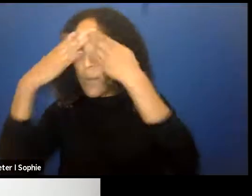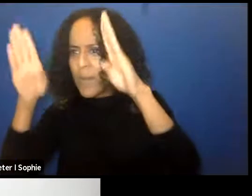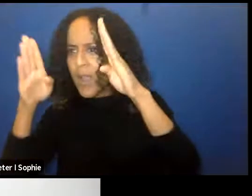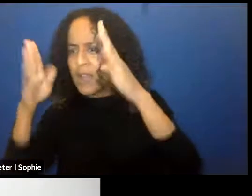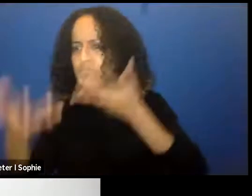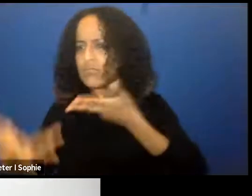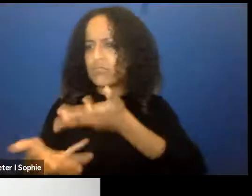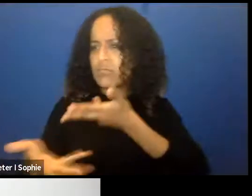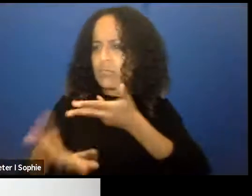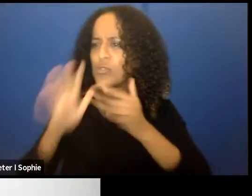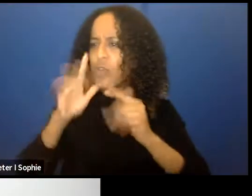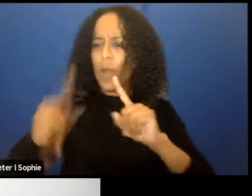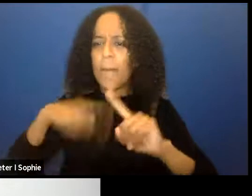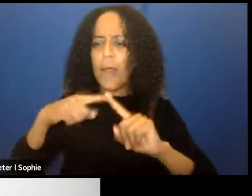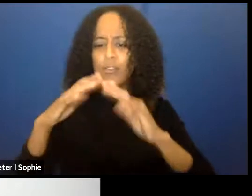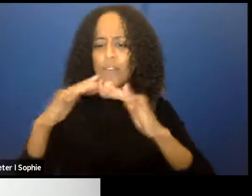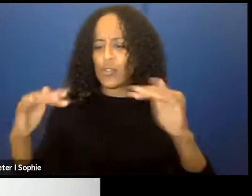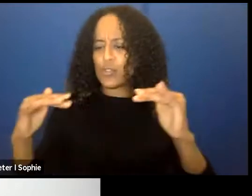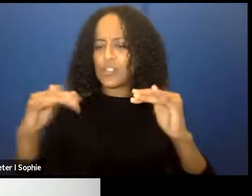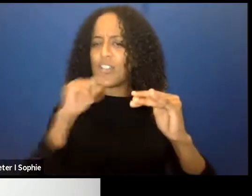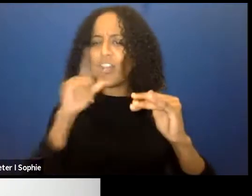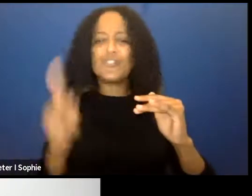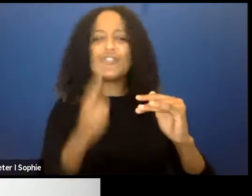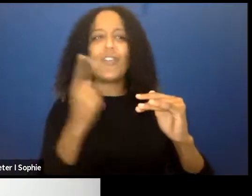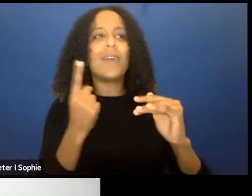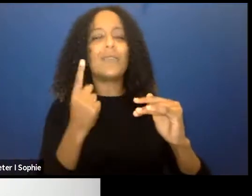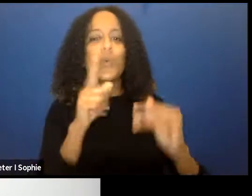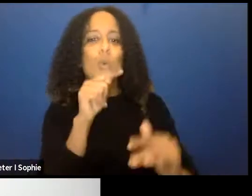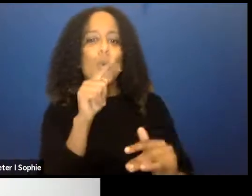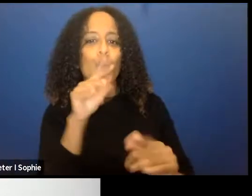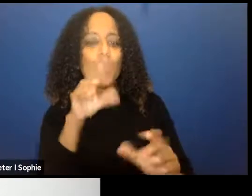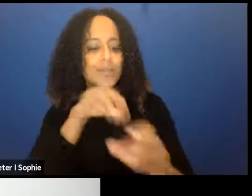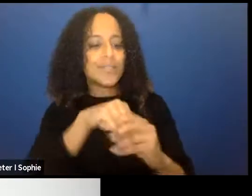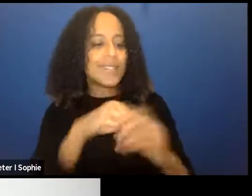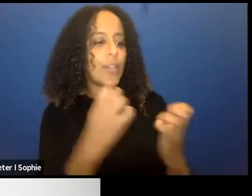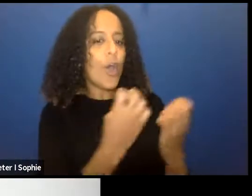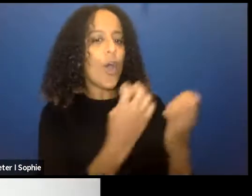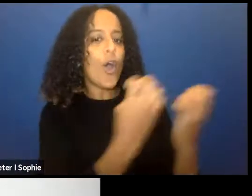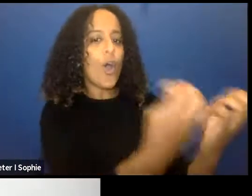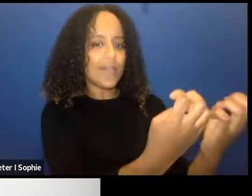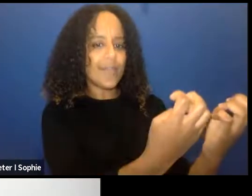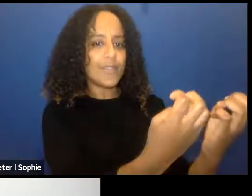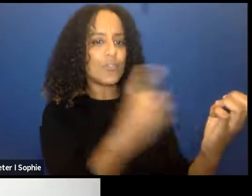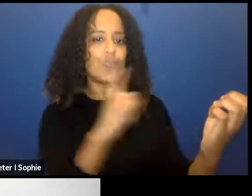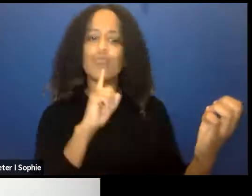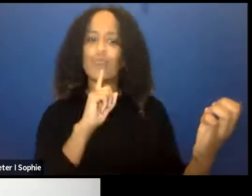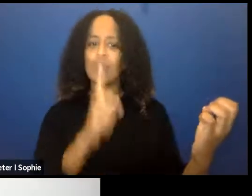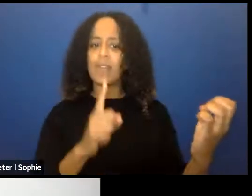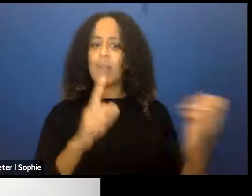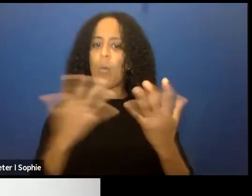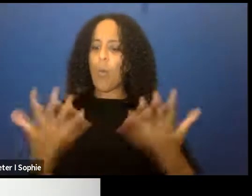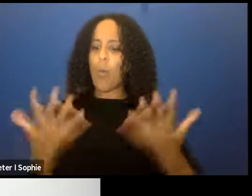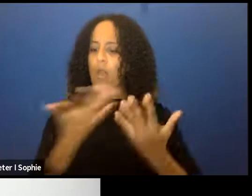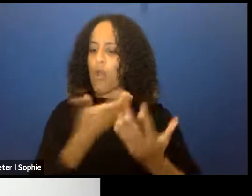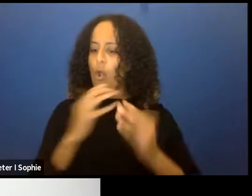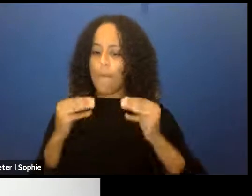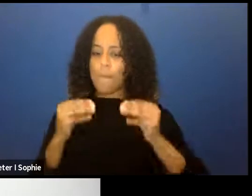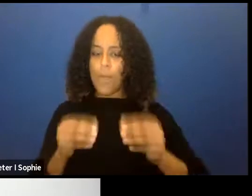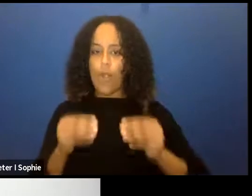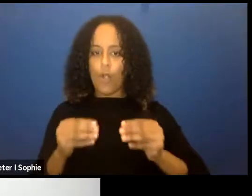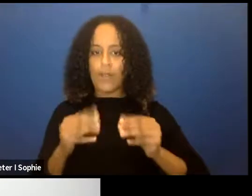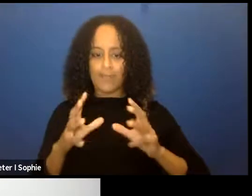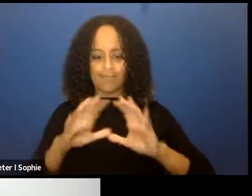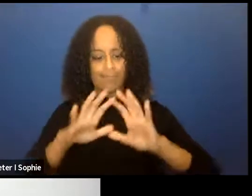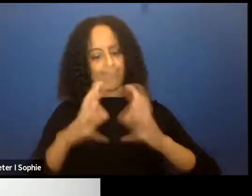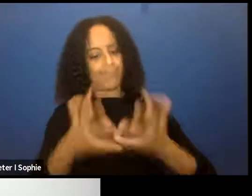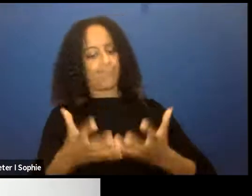diversity, not just from who was in the audience, but also what did our marketing look like and what